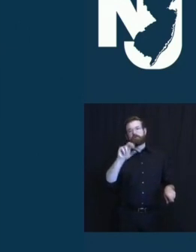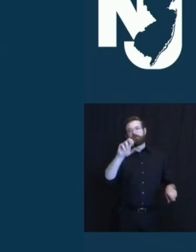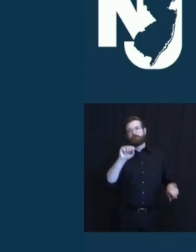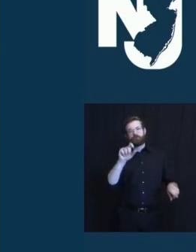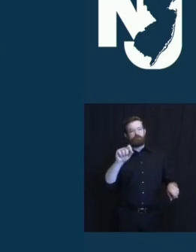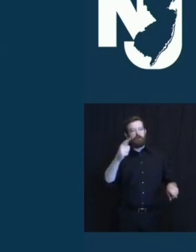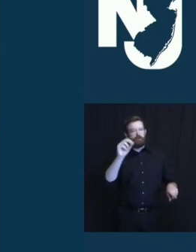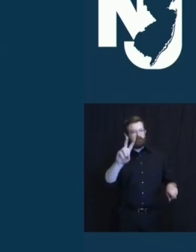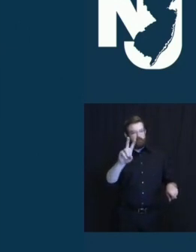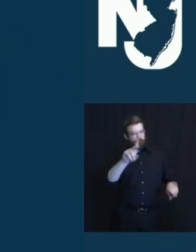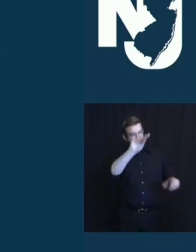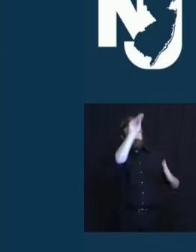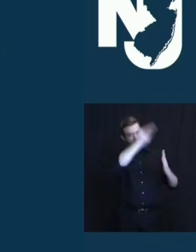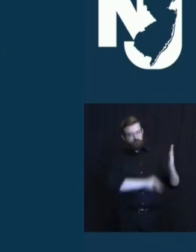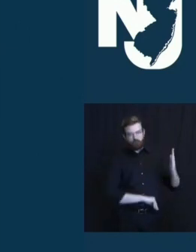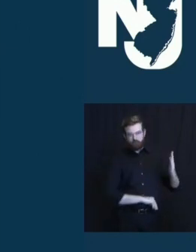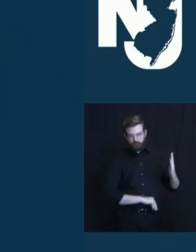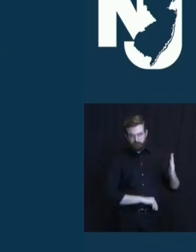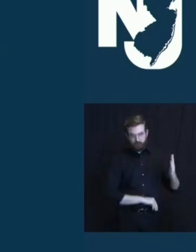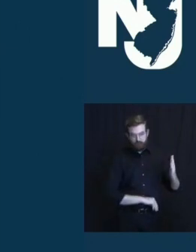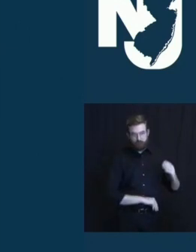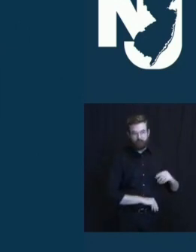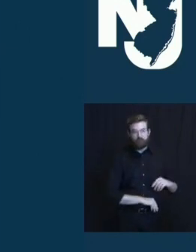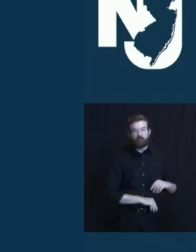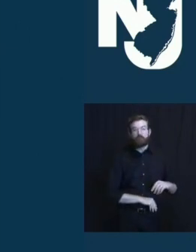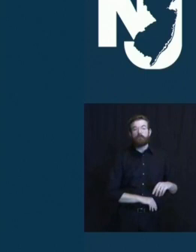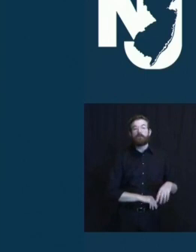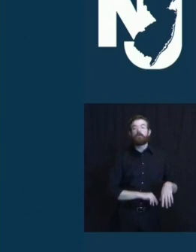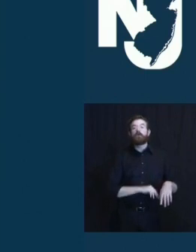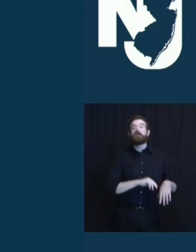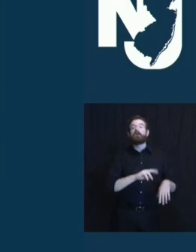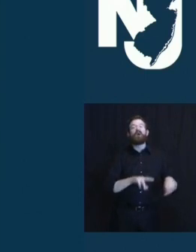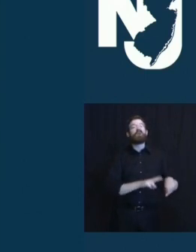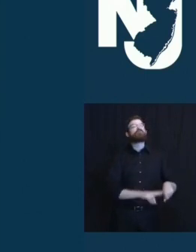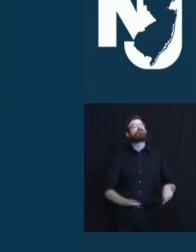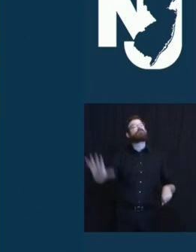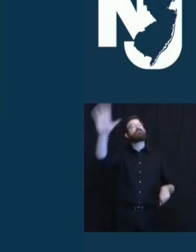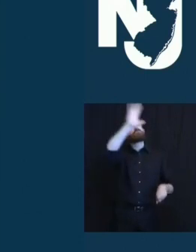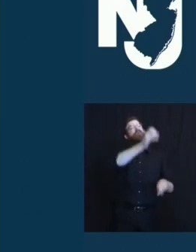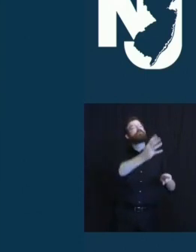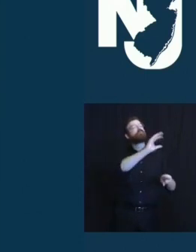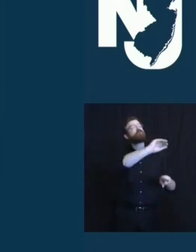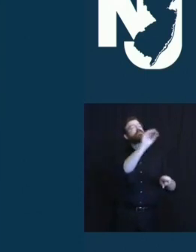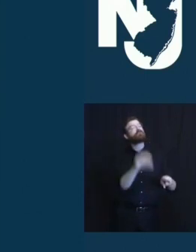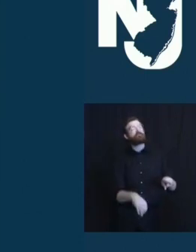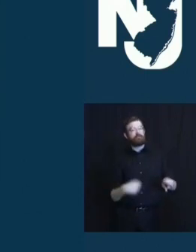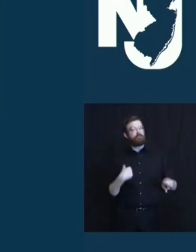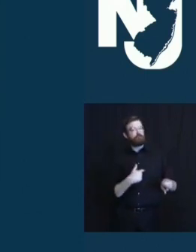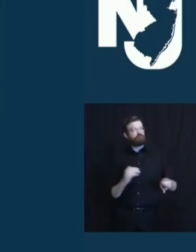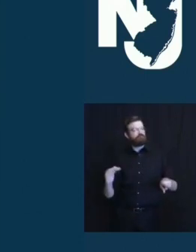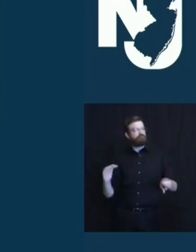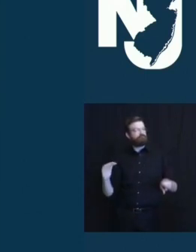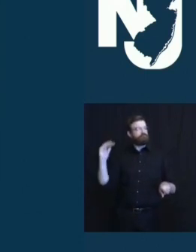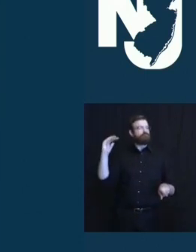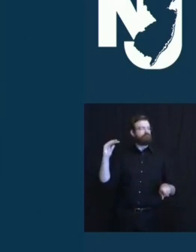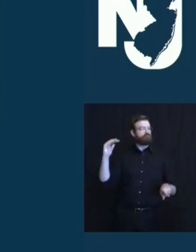entire Northeast are ours: Hunterdon, Morris, Burlington, Somerset, and